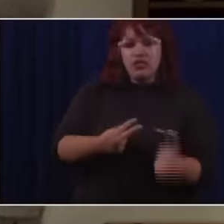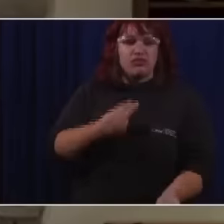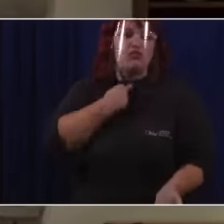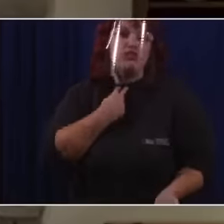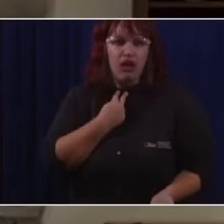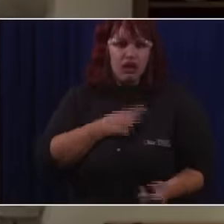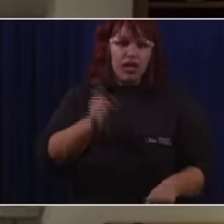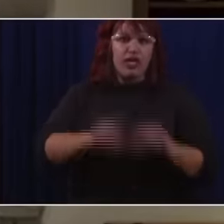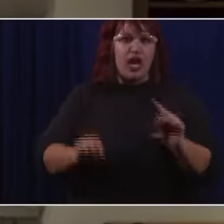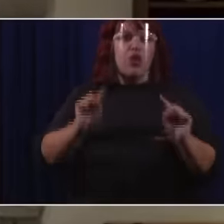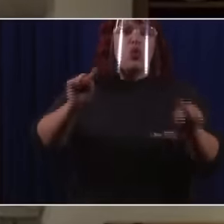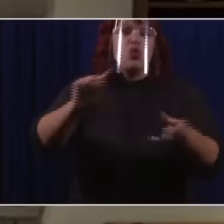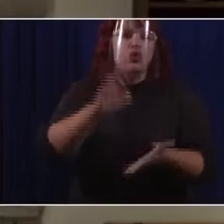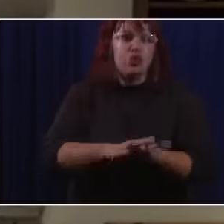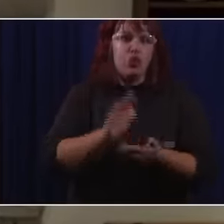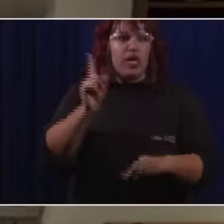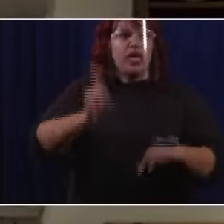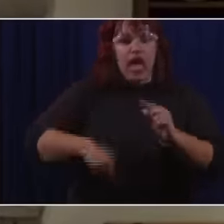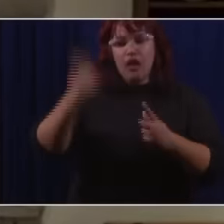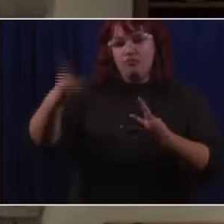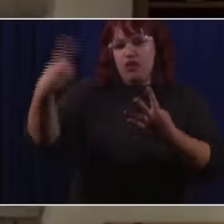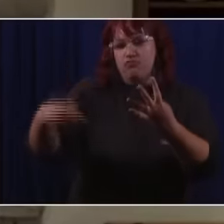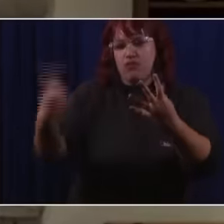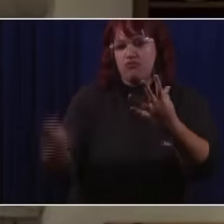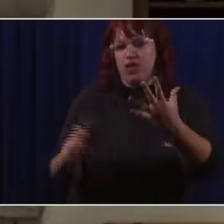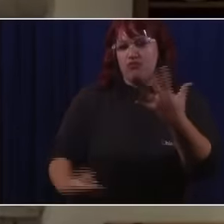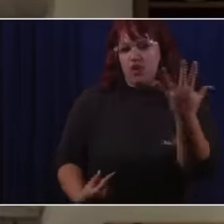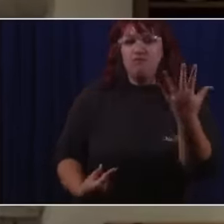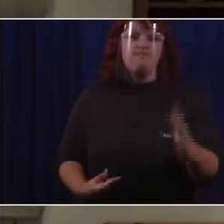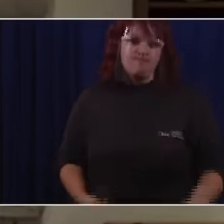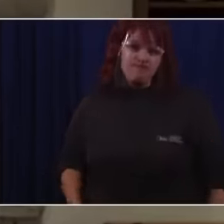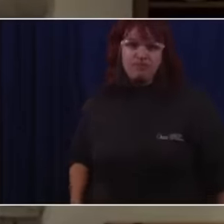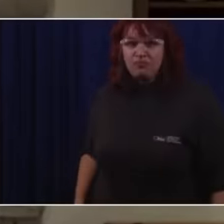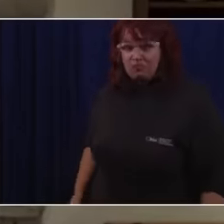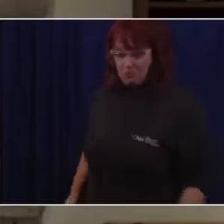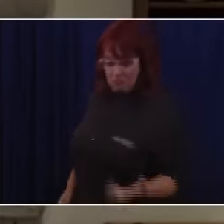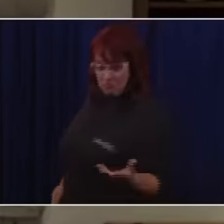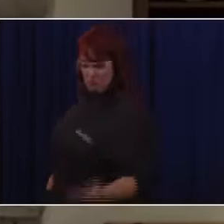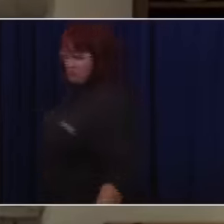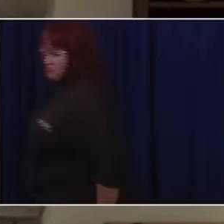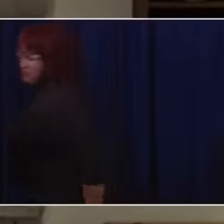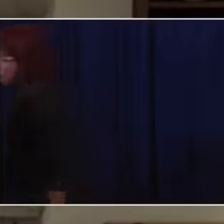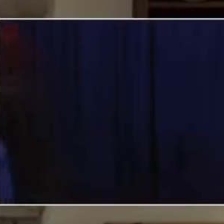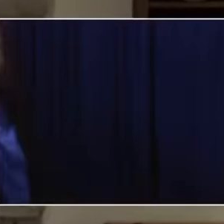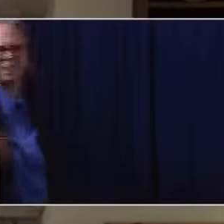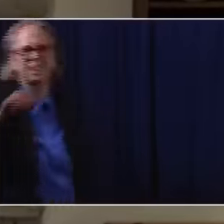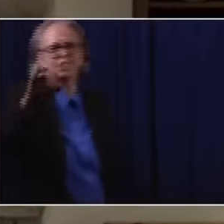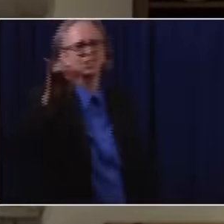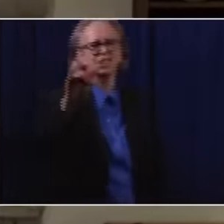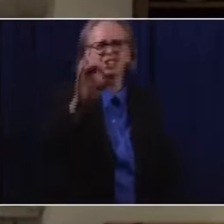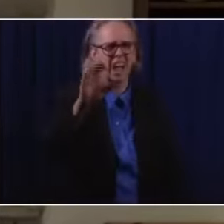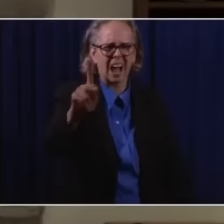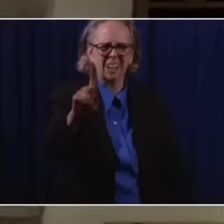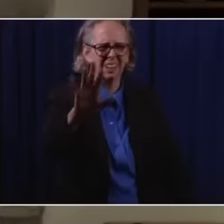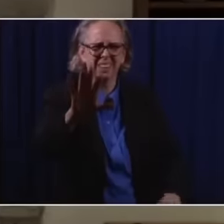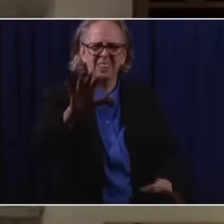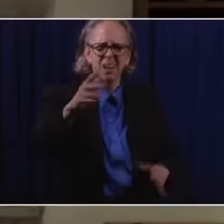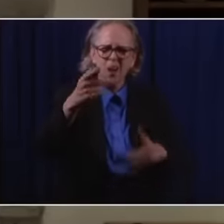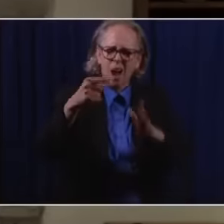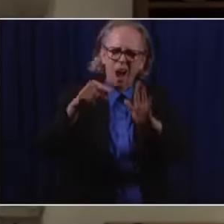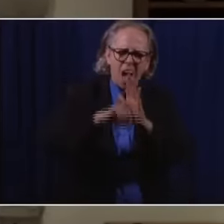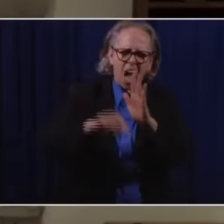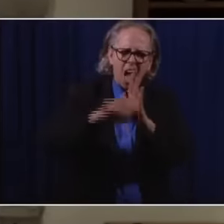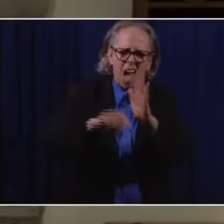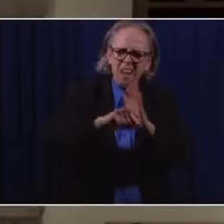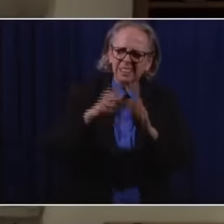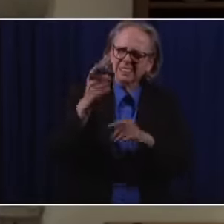Jack, I'm sorry you're still attacking Dr. Acton. I'm just sorry that you feel it necessary to do that. But I